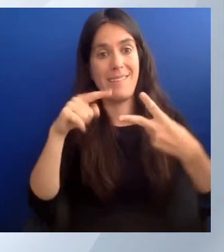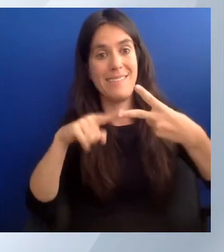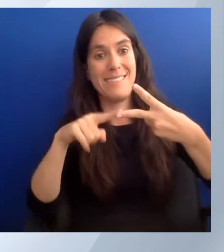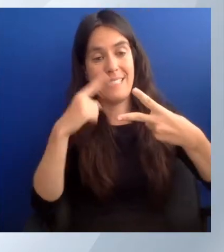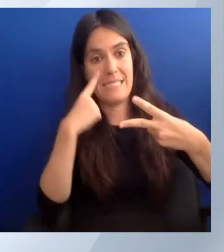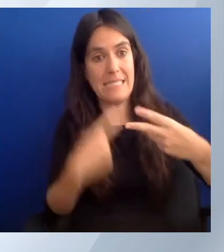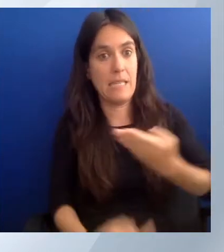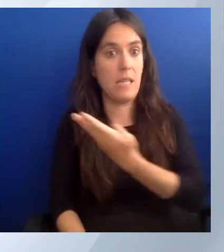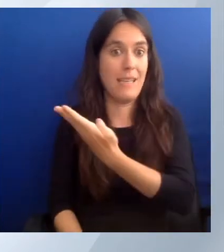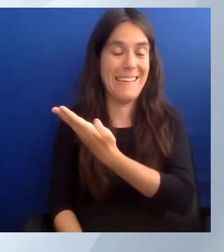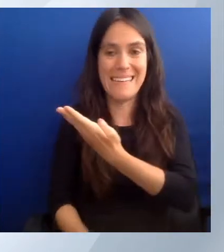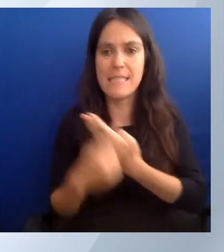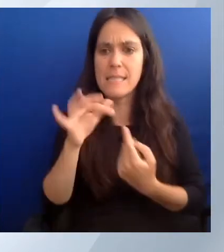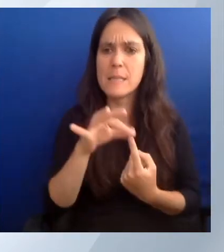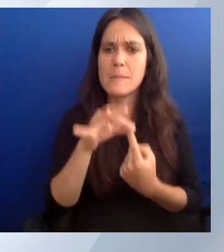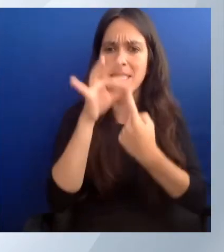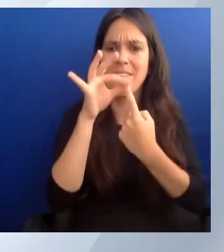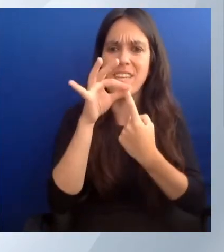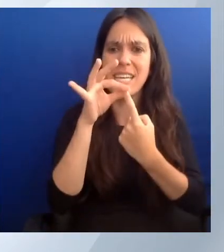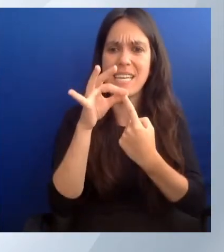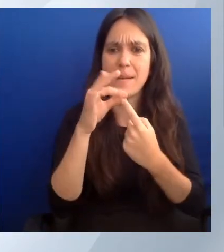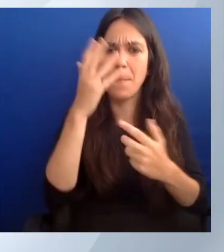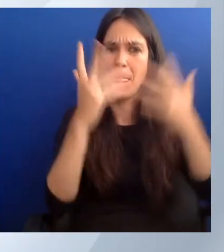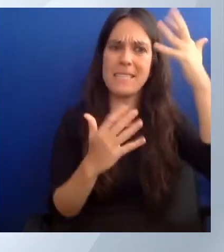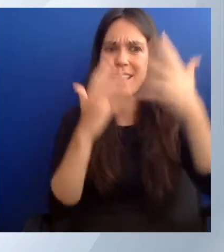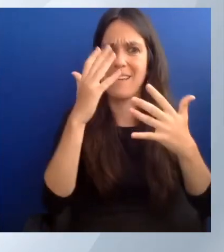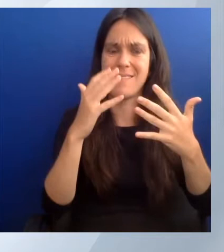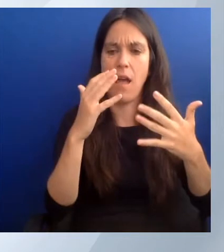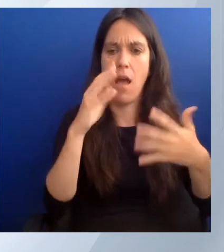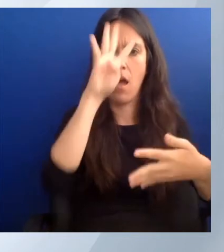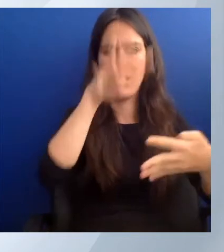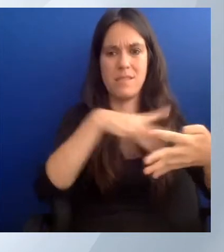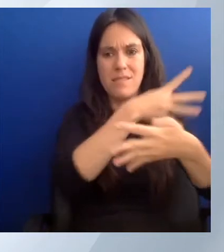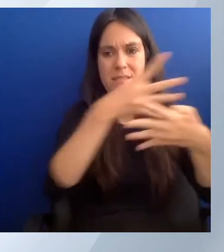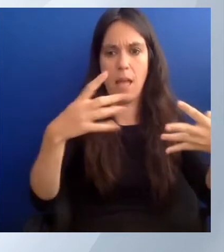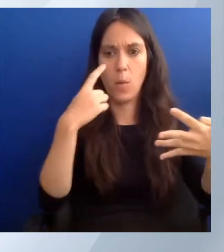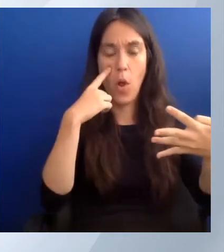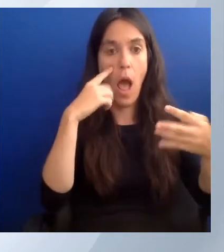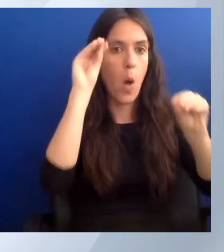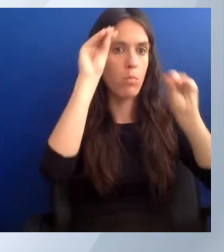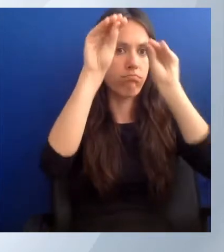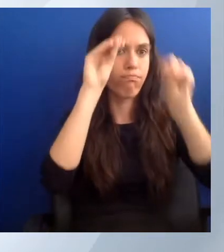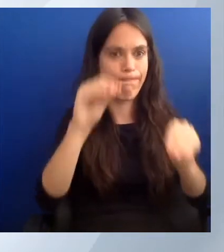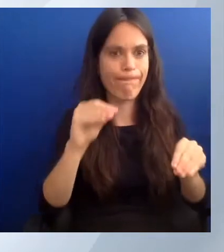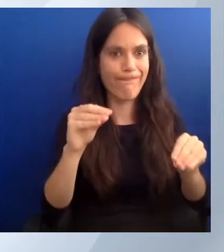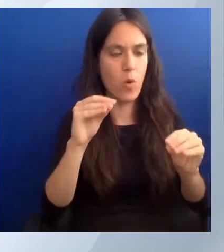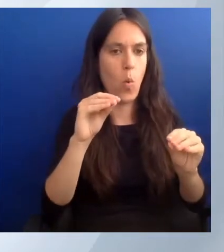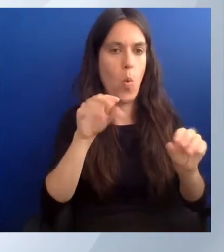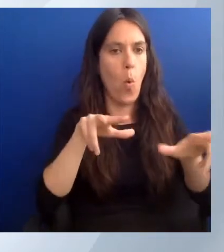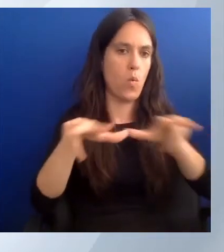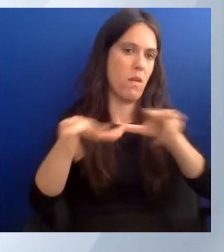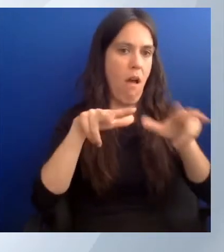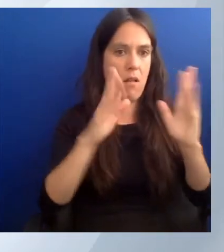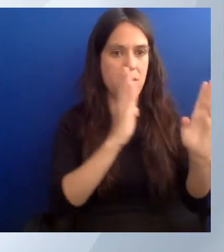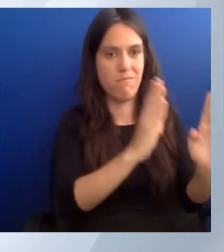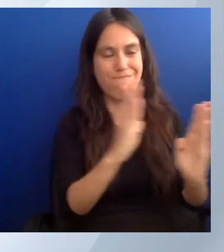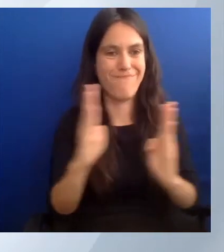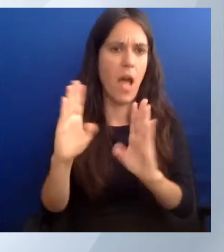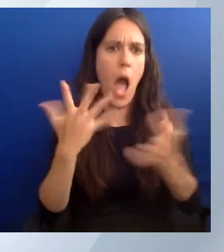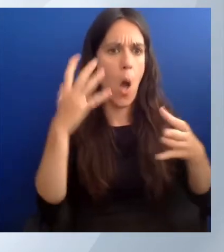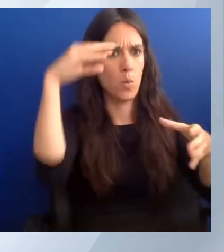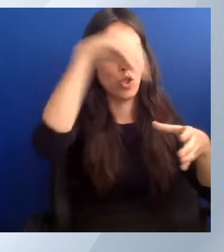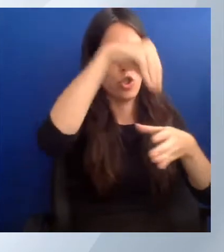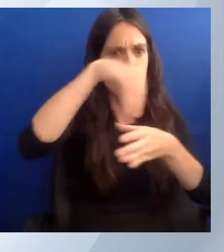is unique within the table, and it also organizes how your data is stored within that table. Now, personally, I don't like